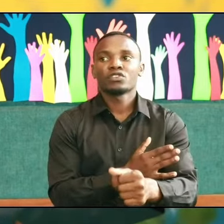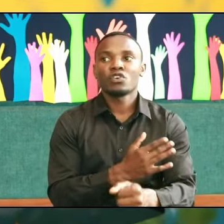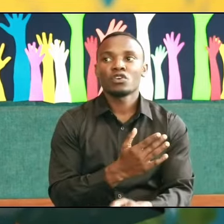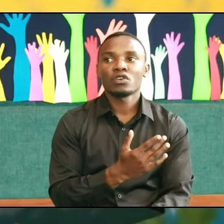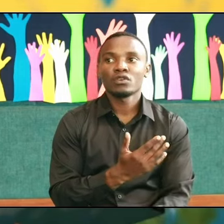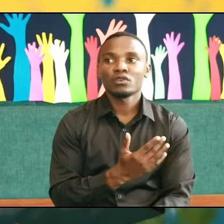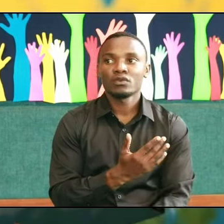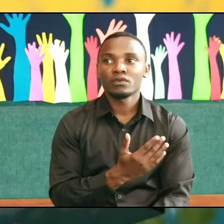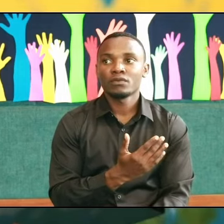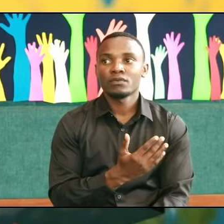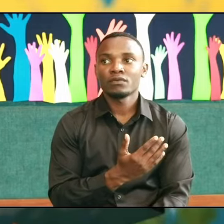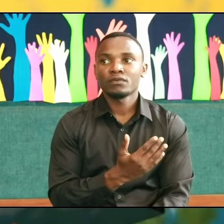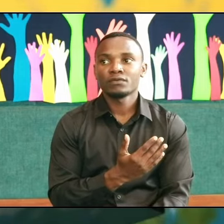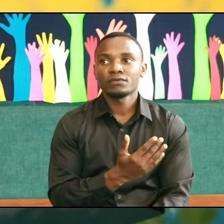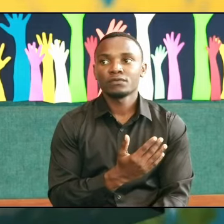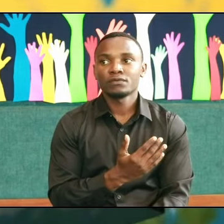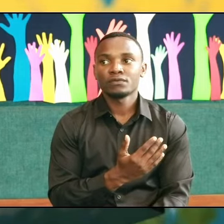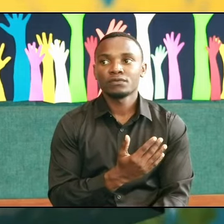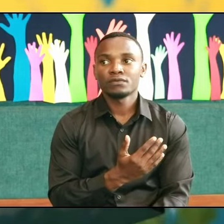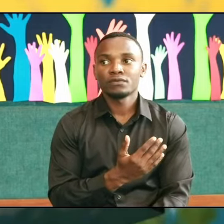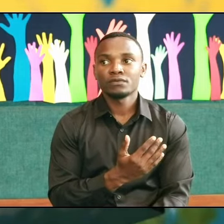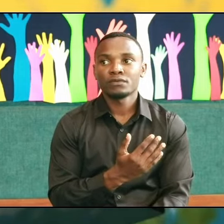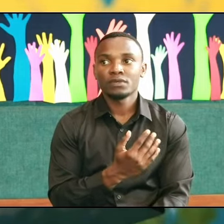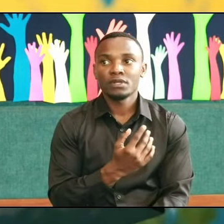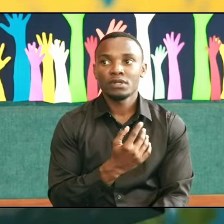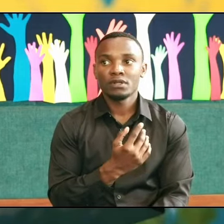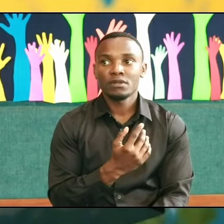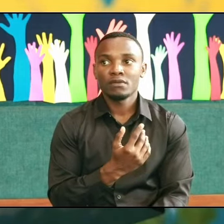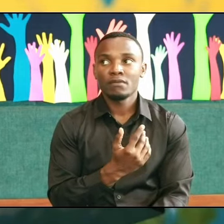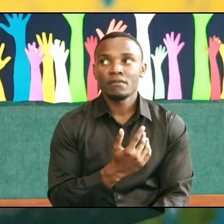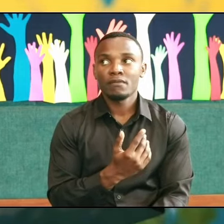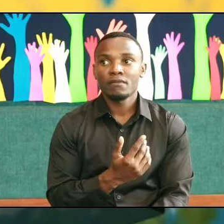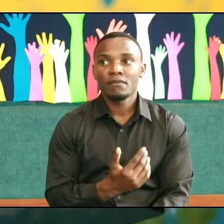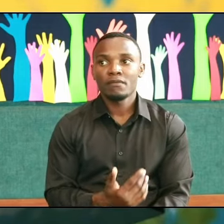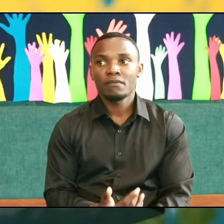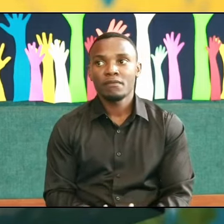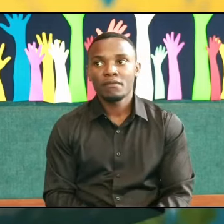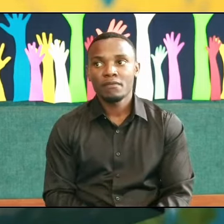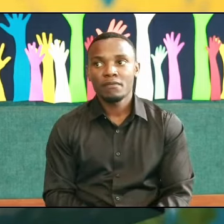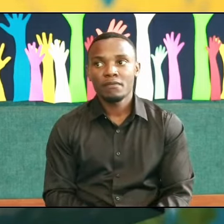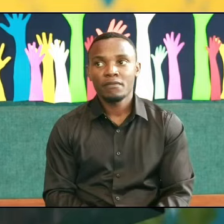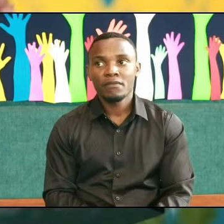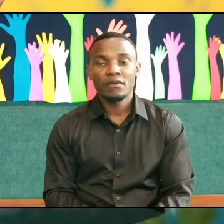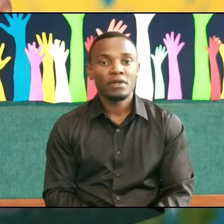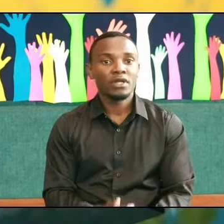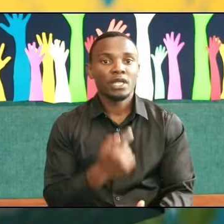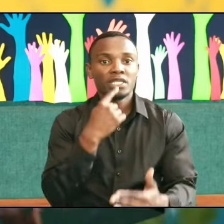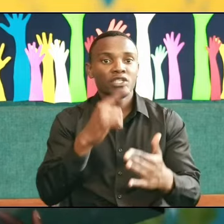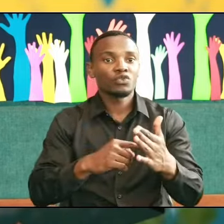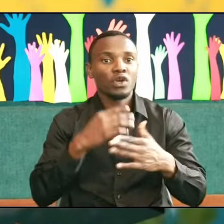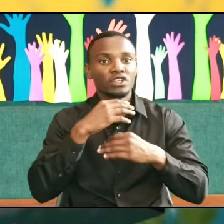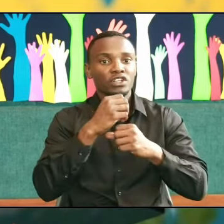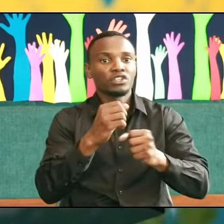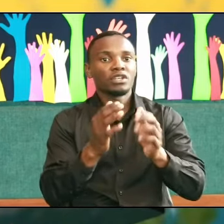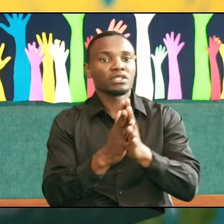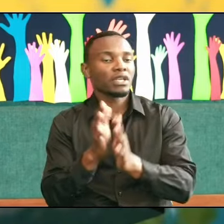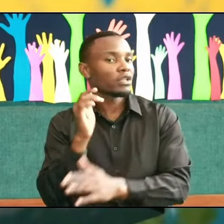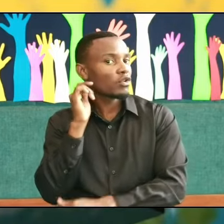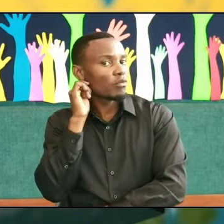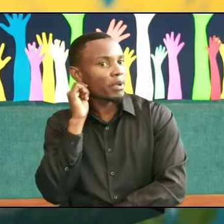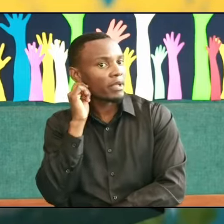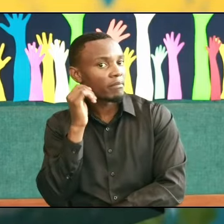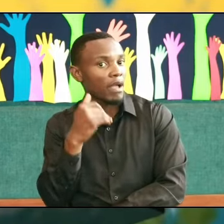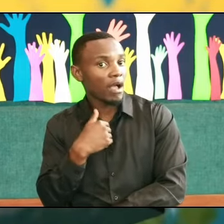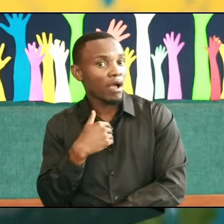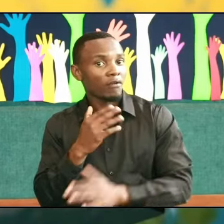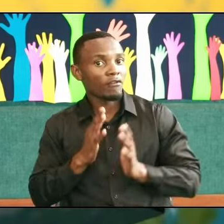and obey. For there is no other way to be happy in Jesus than to trust and obey. Is there someone this morning who says, I want to